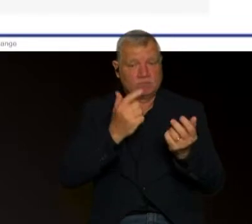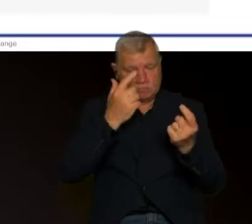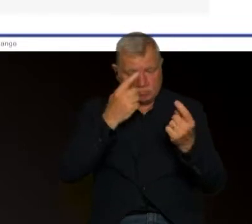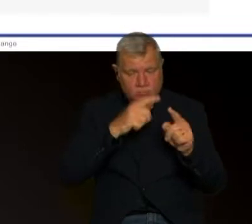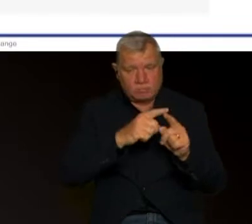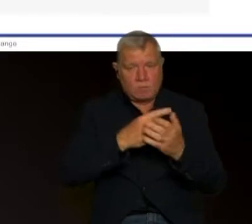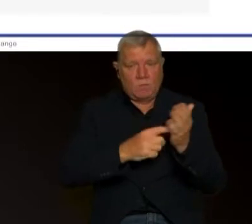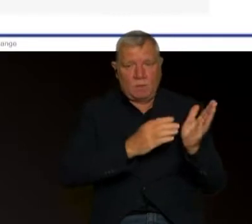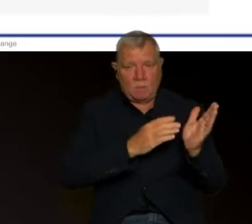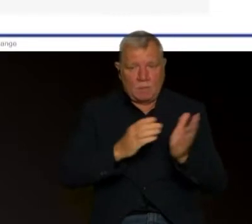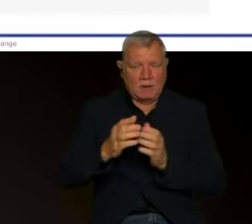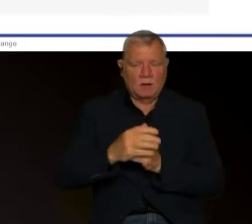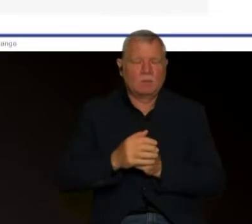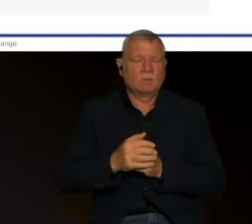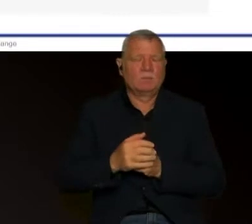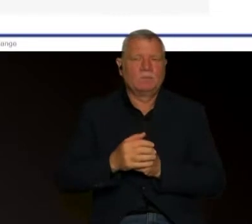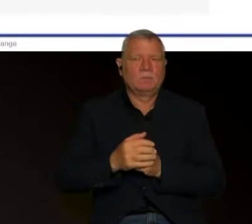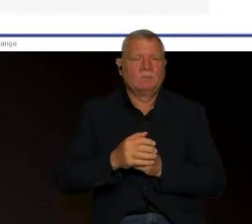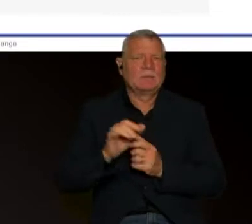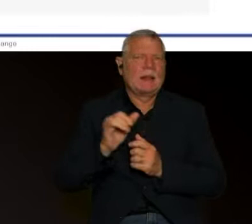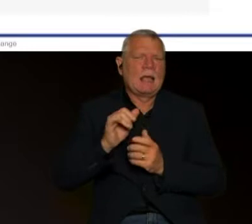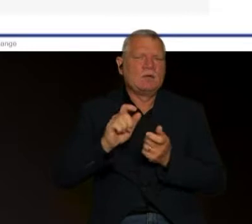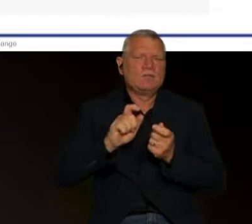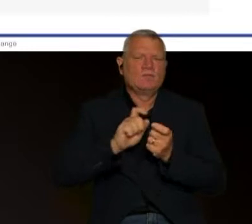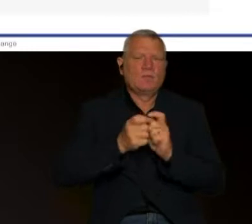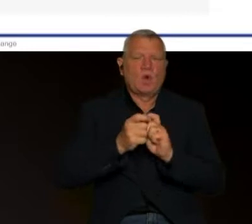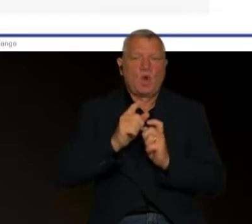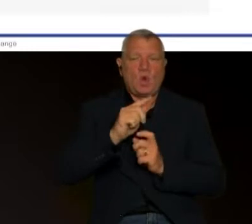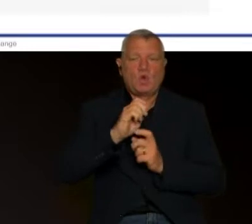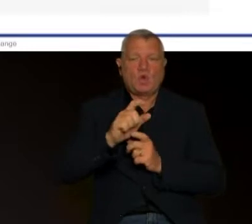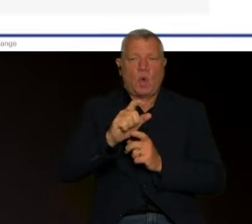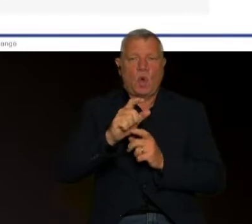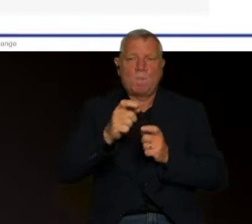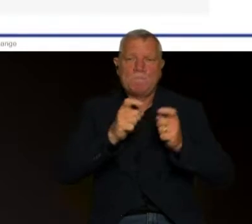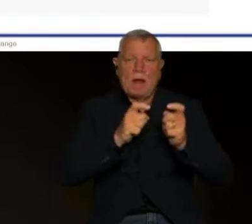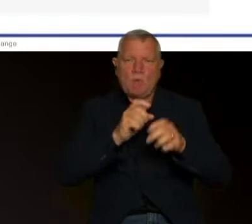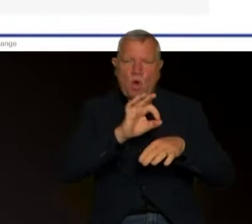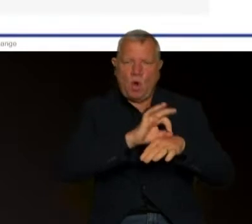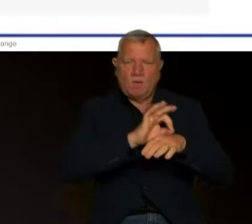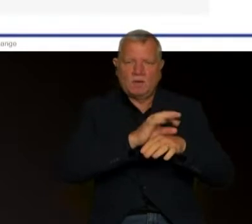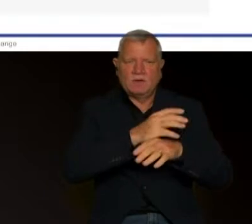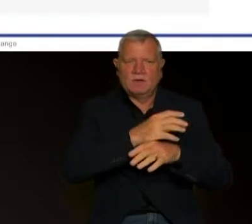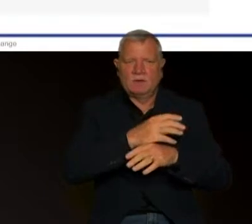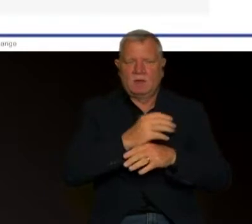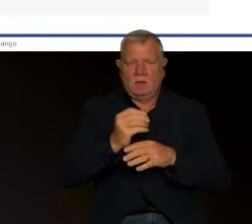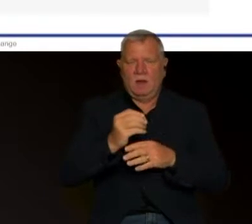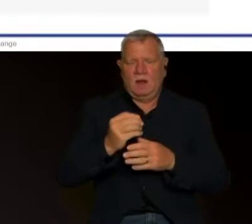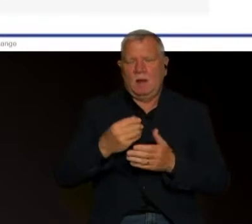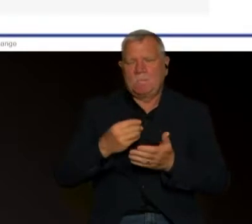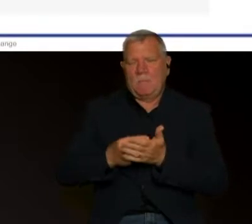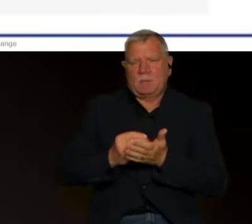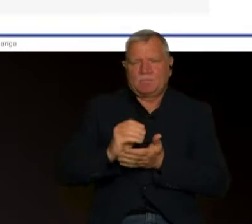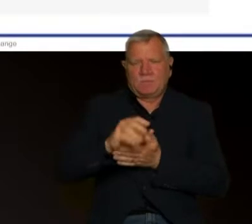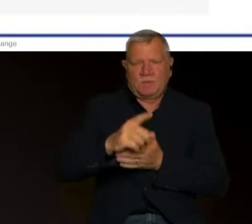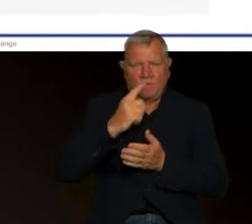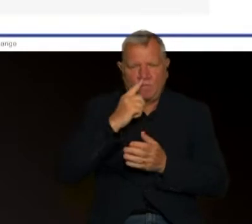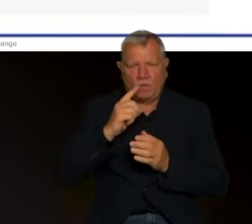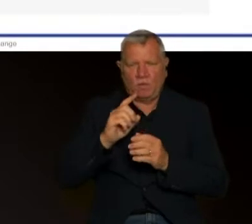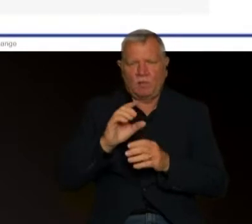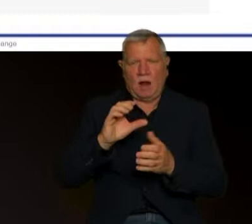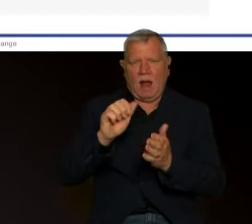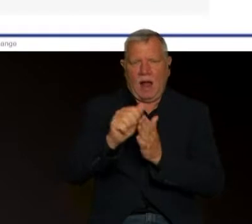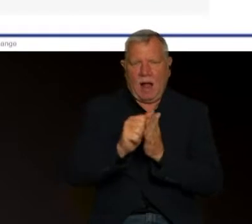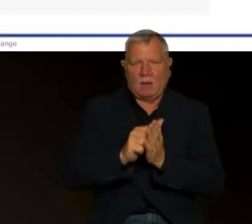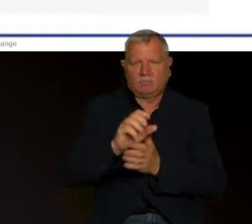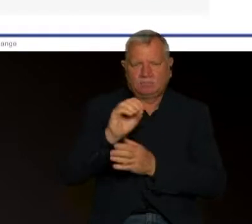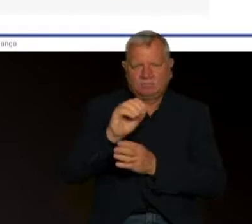recently confirmed plan of adjustment, like the creation of a toll management office and the funding of various reserve accounts. Moreover, the proposed